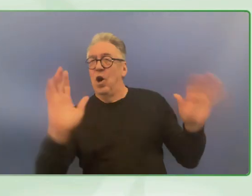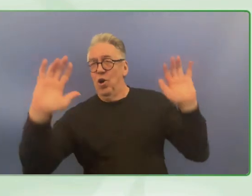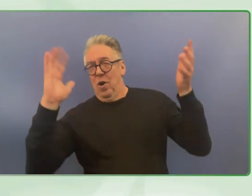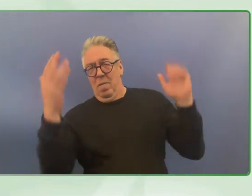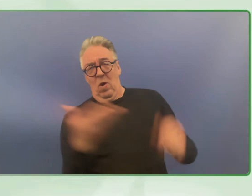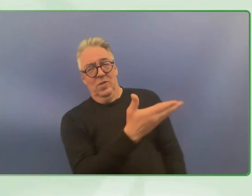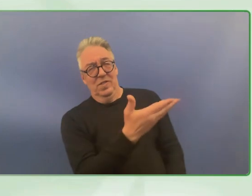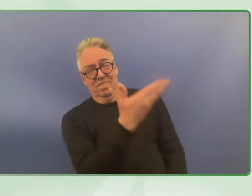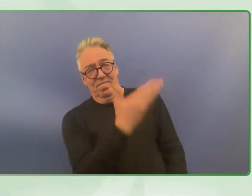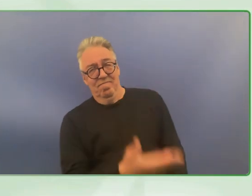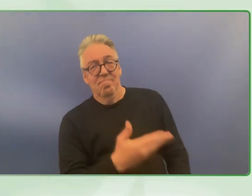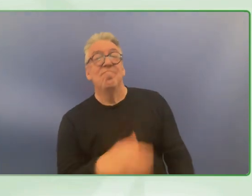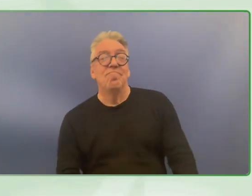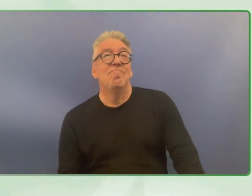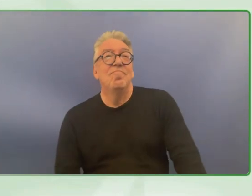applause.